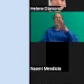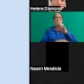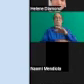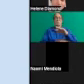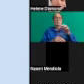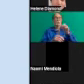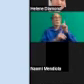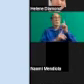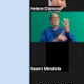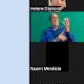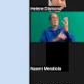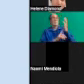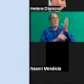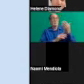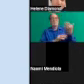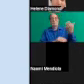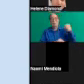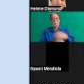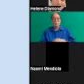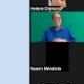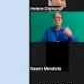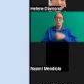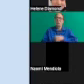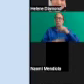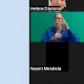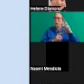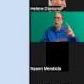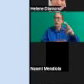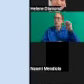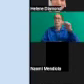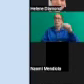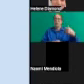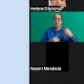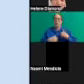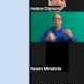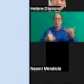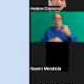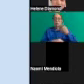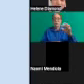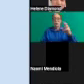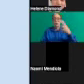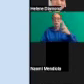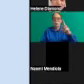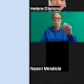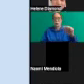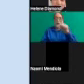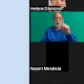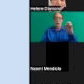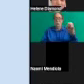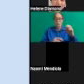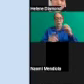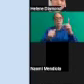ago. We are honored today to have as our speaker, Dr. Hoale, a first-generation